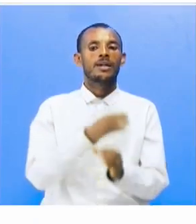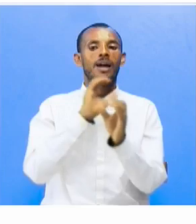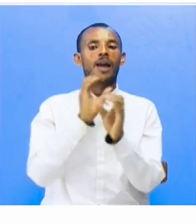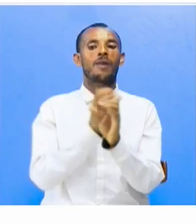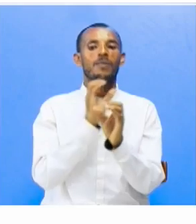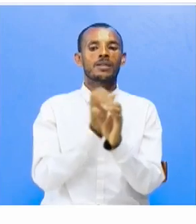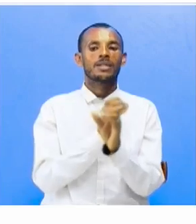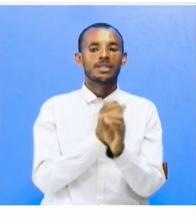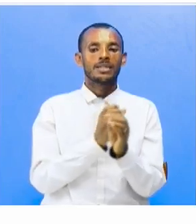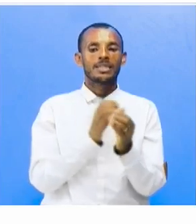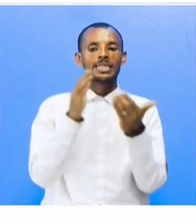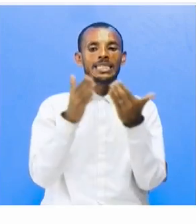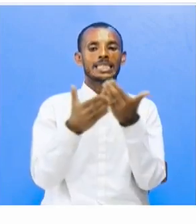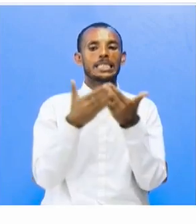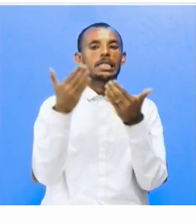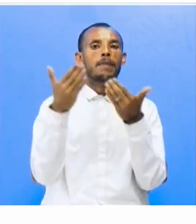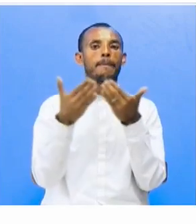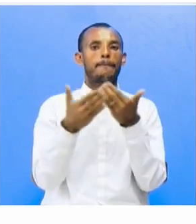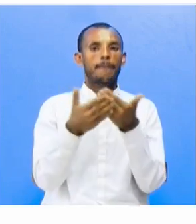the simple interest.